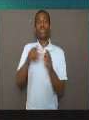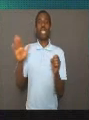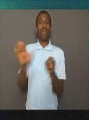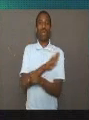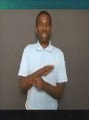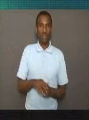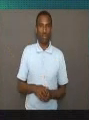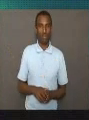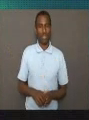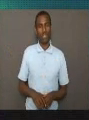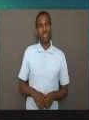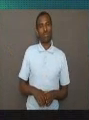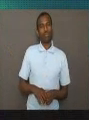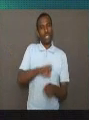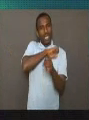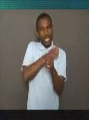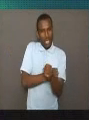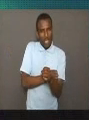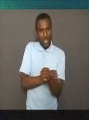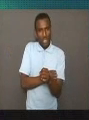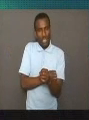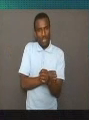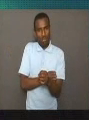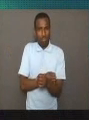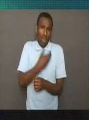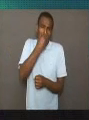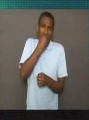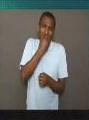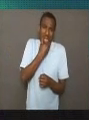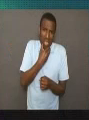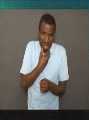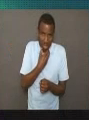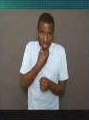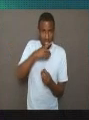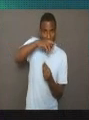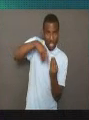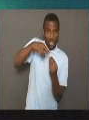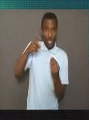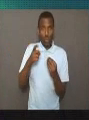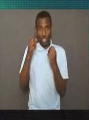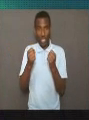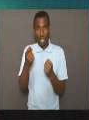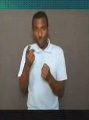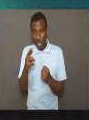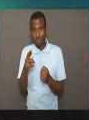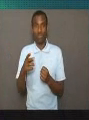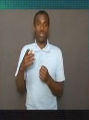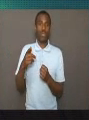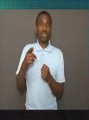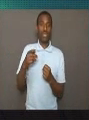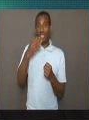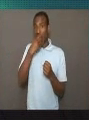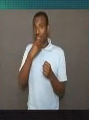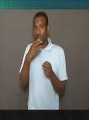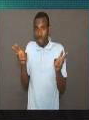Energy into a hotter region, or heat reservoir, is equal to input